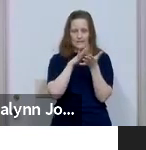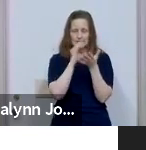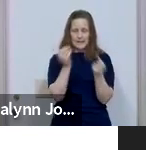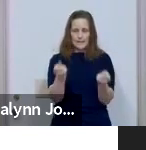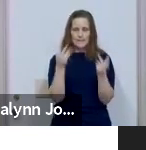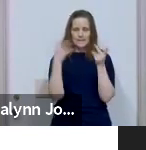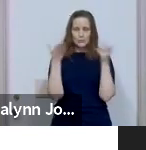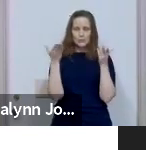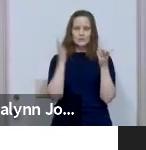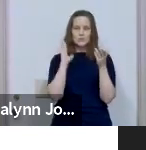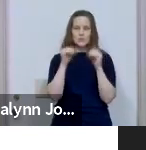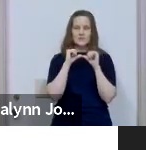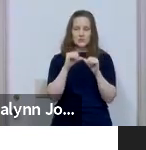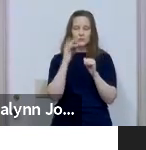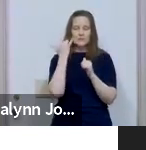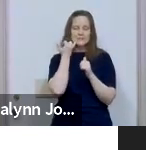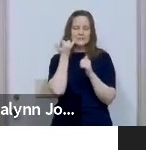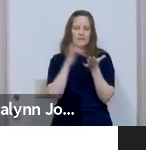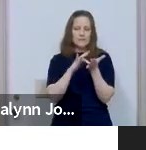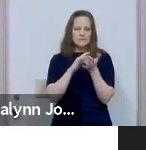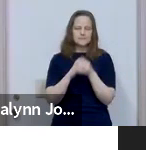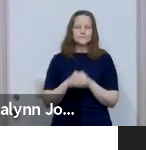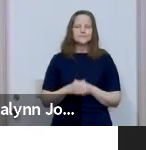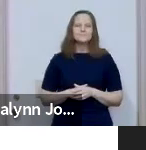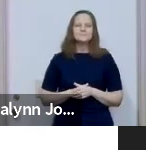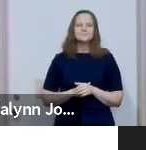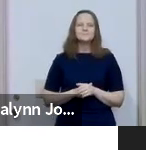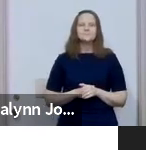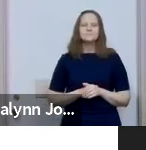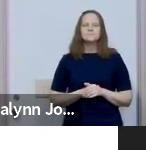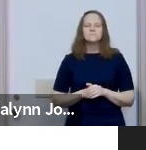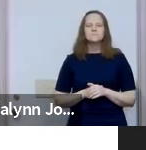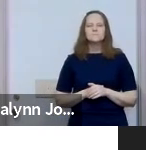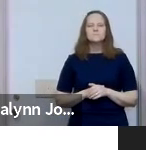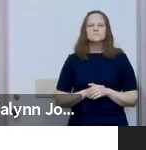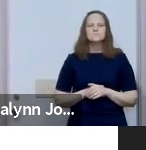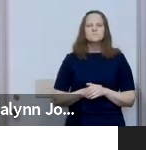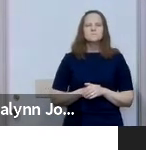will continue with telemedicine. Next slide.